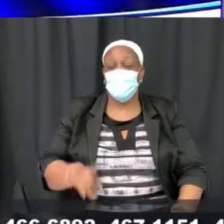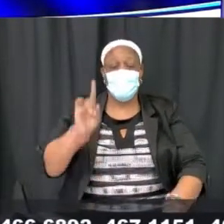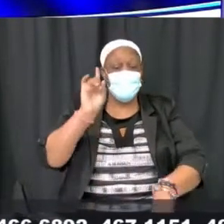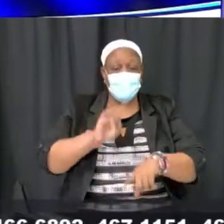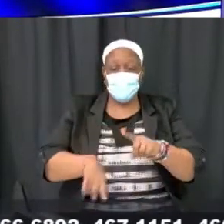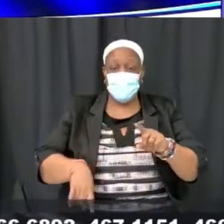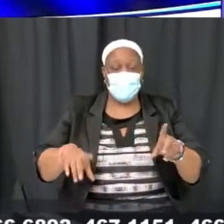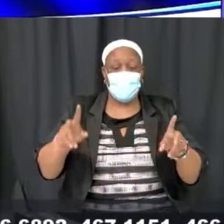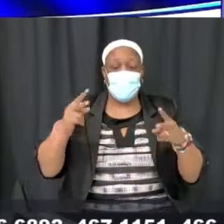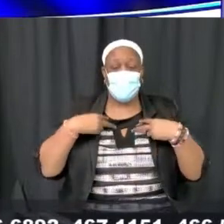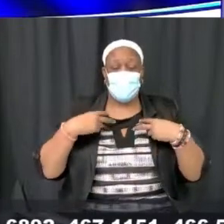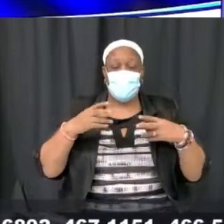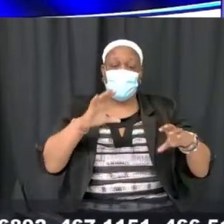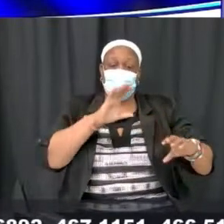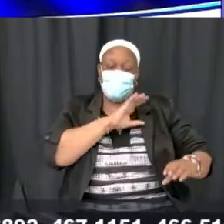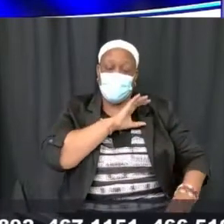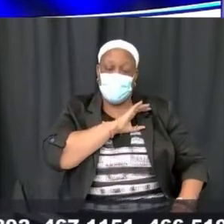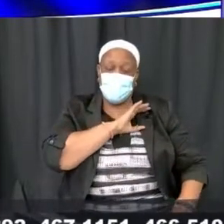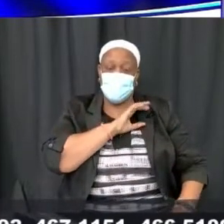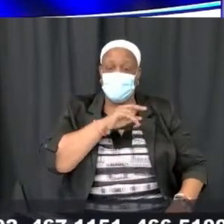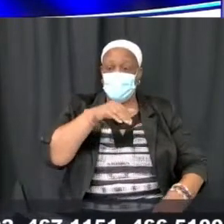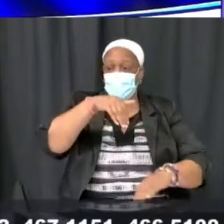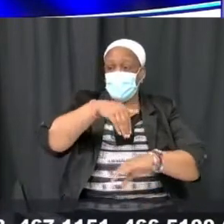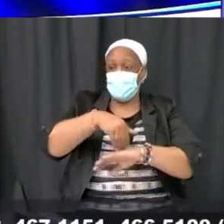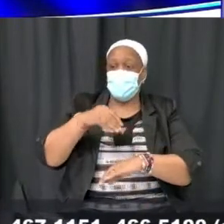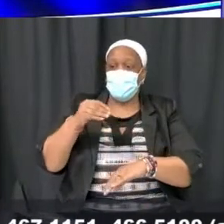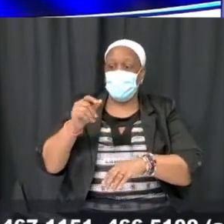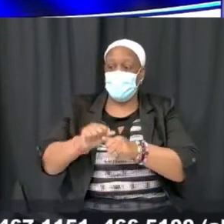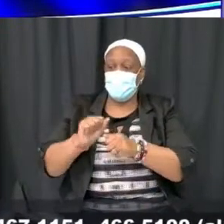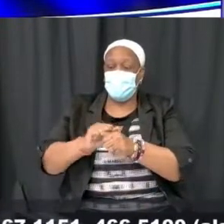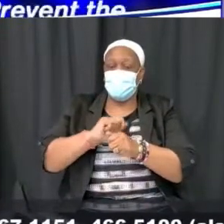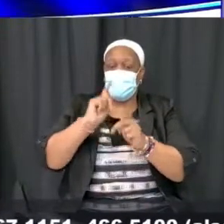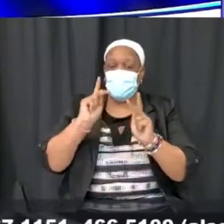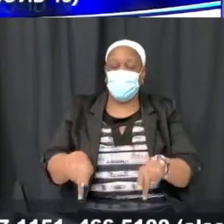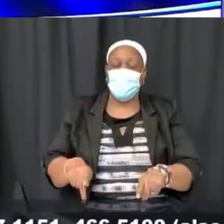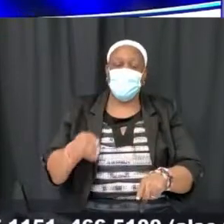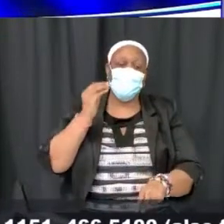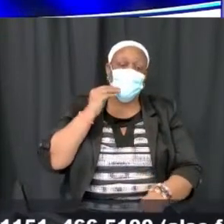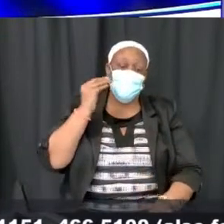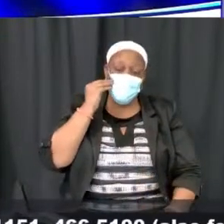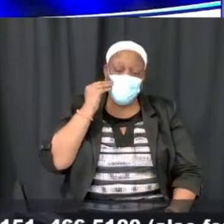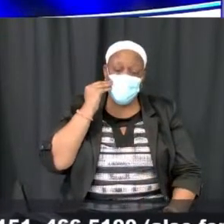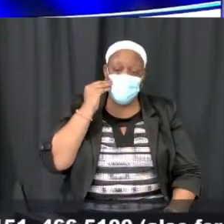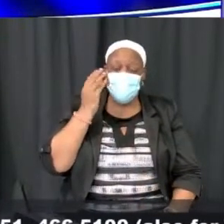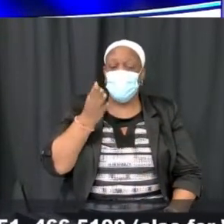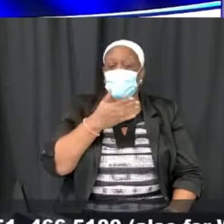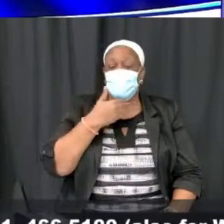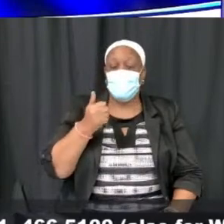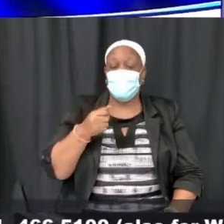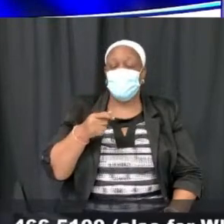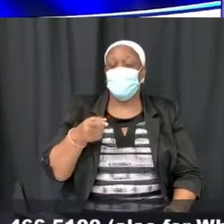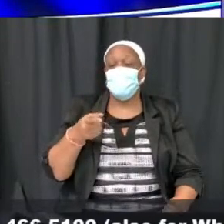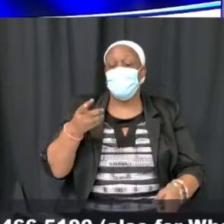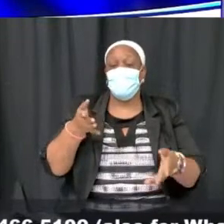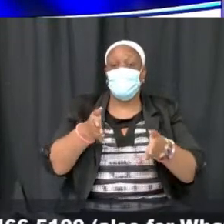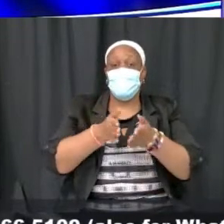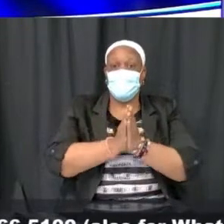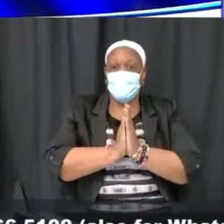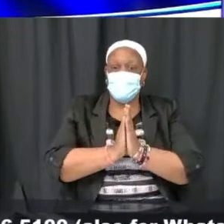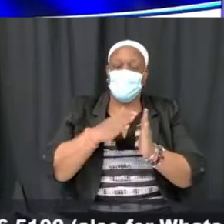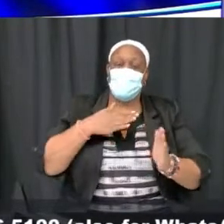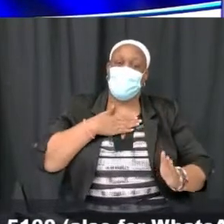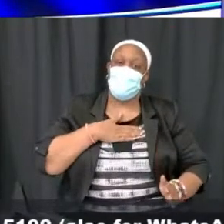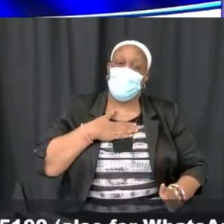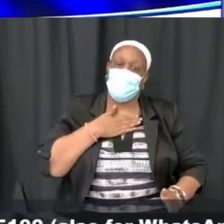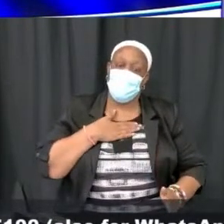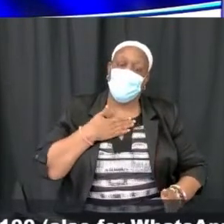person's home. It's just too many persons. And so we have to rely on persons' good judgment and continue to appeal. From time to time,